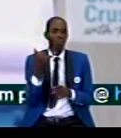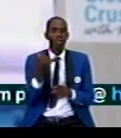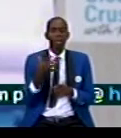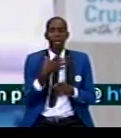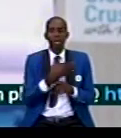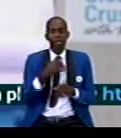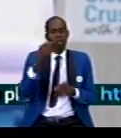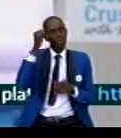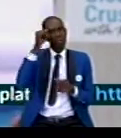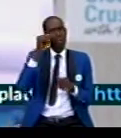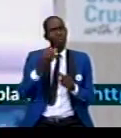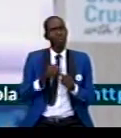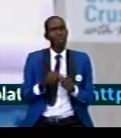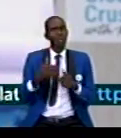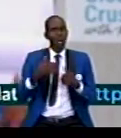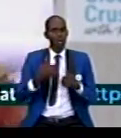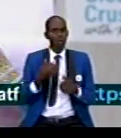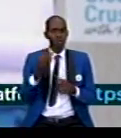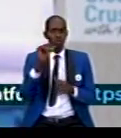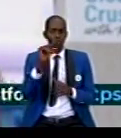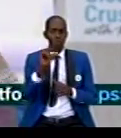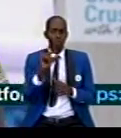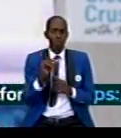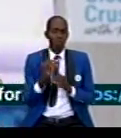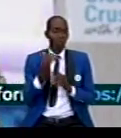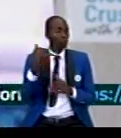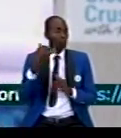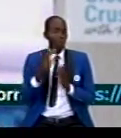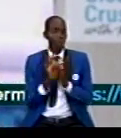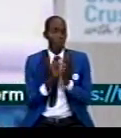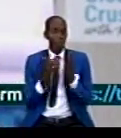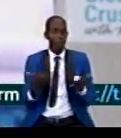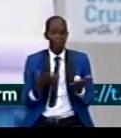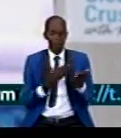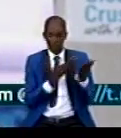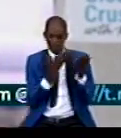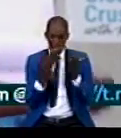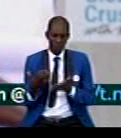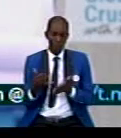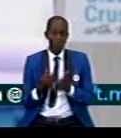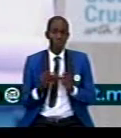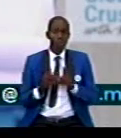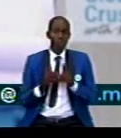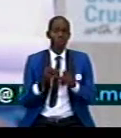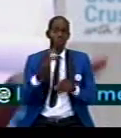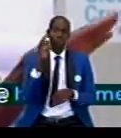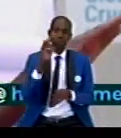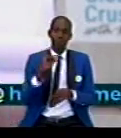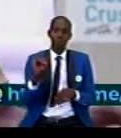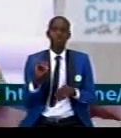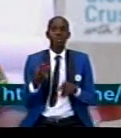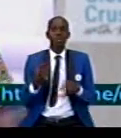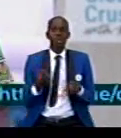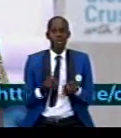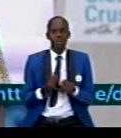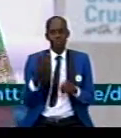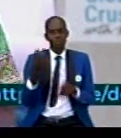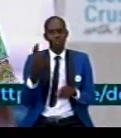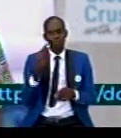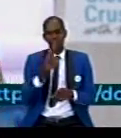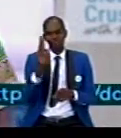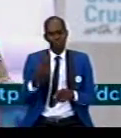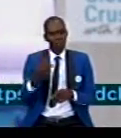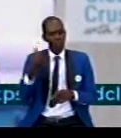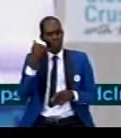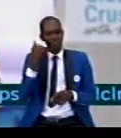there. During the preaching, and GS was reading, I was using my handset. At the time, I said, let me pick my phone, my old